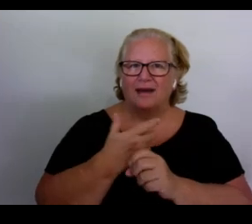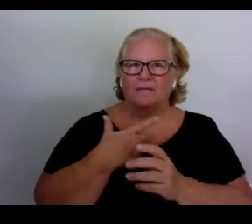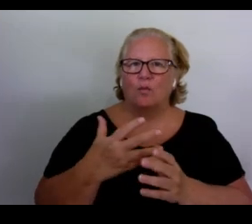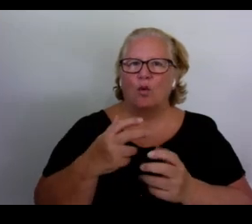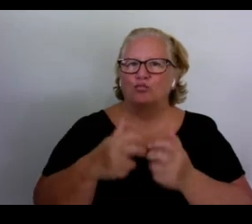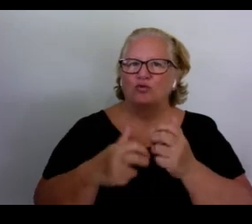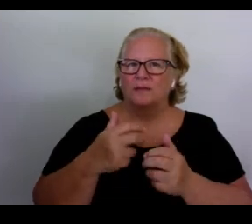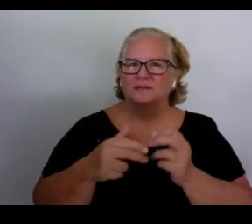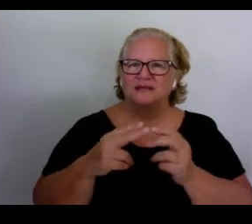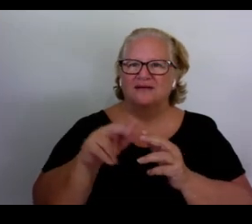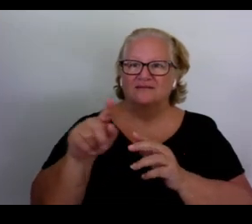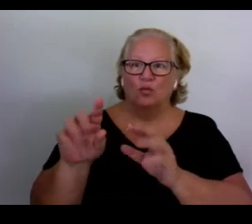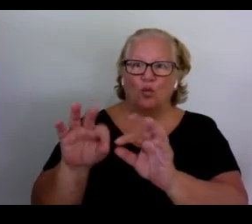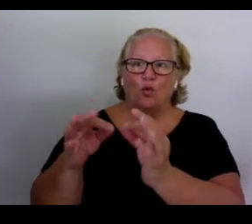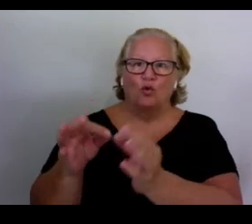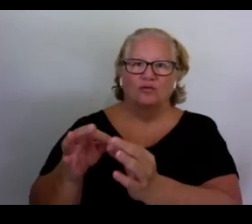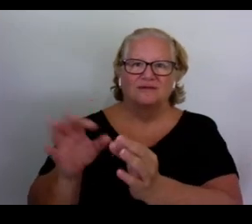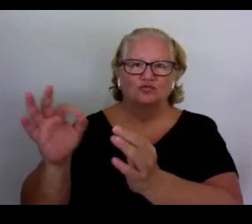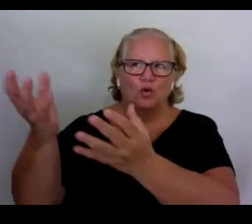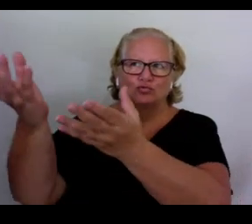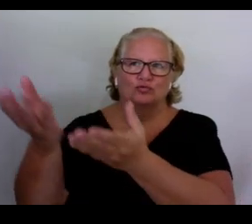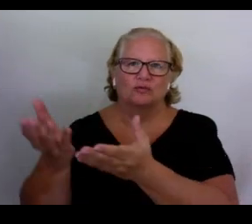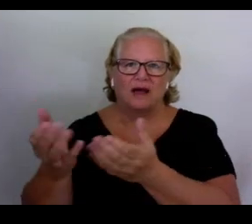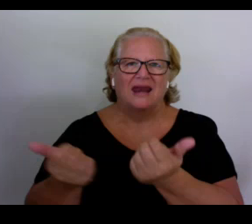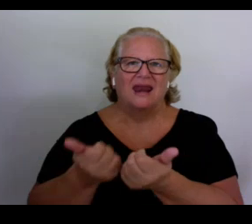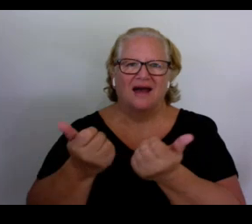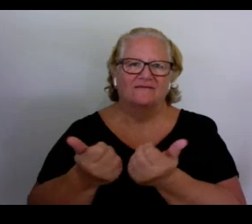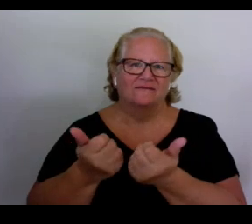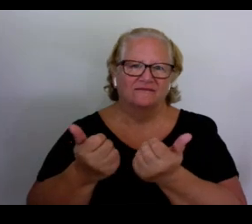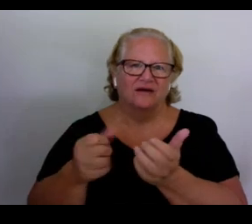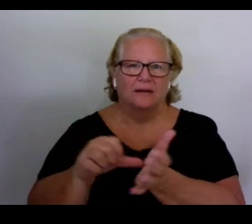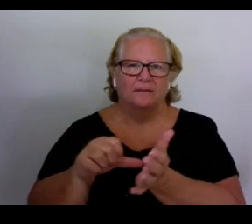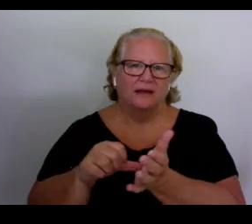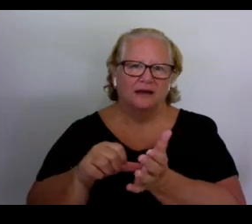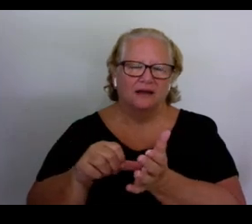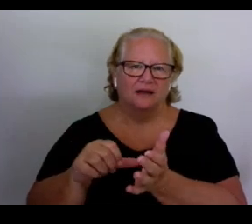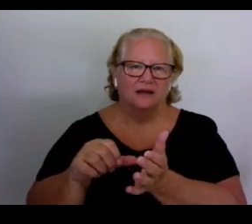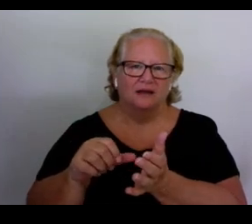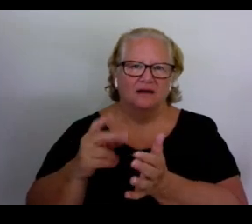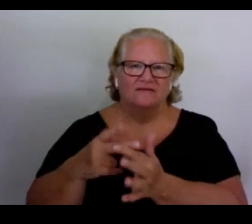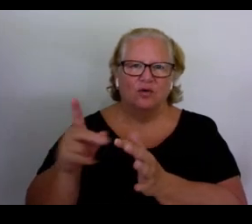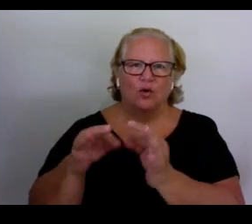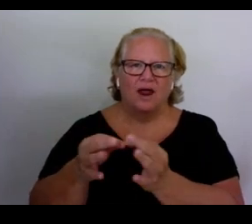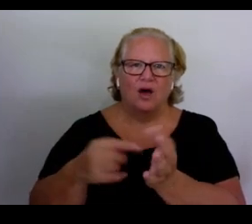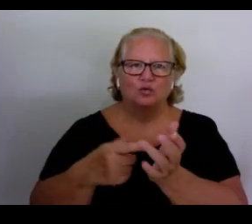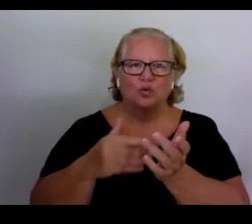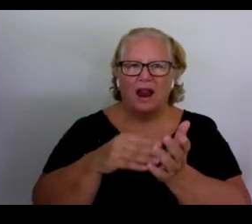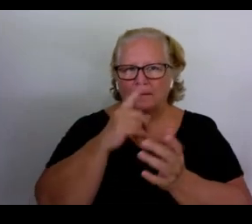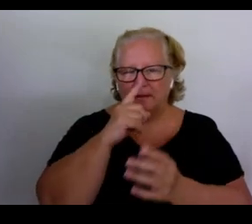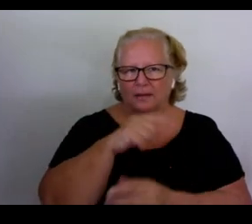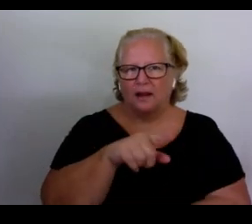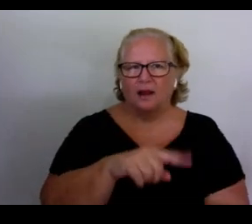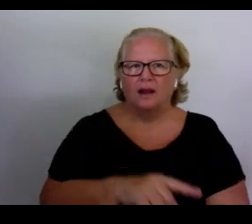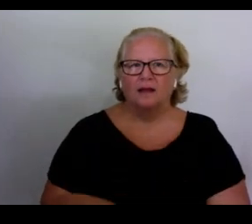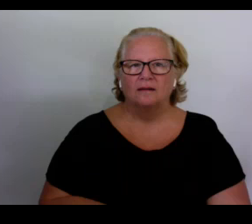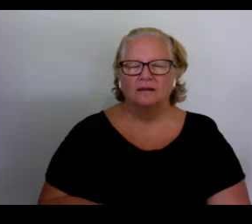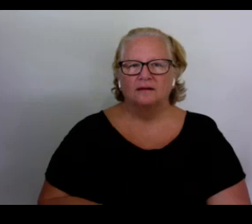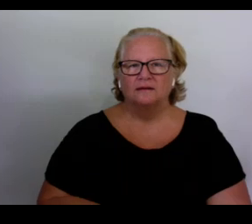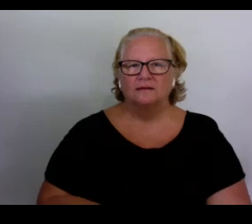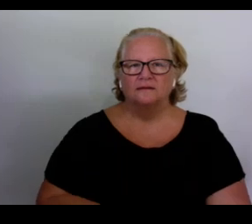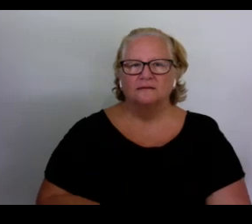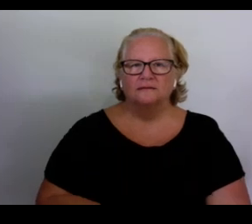getting, you know, enough like kind of money behind them or enough like assistance. Look, I think the